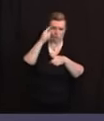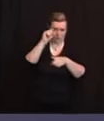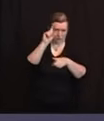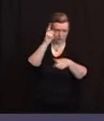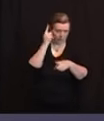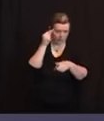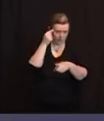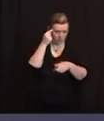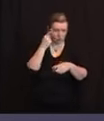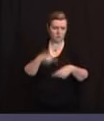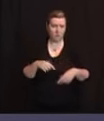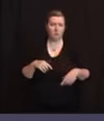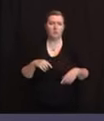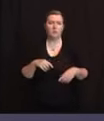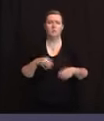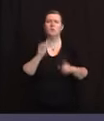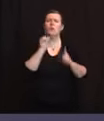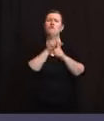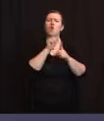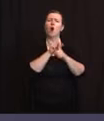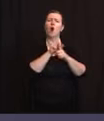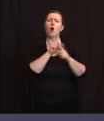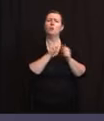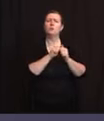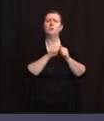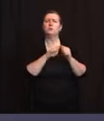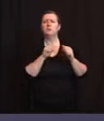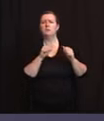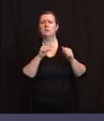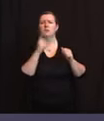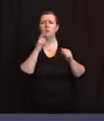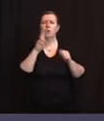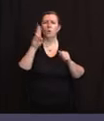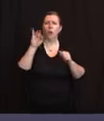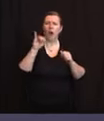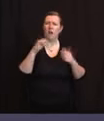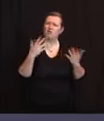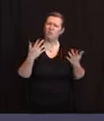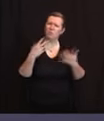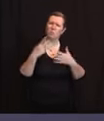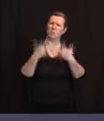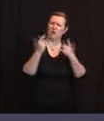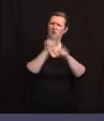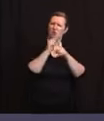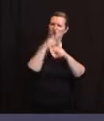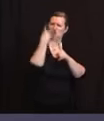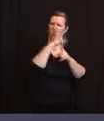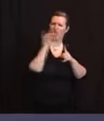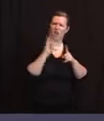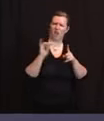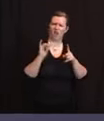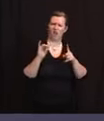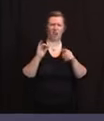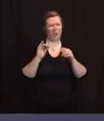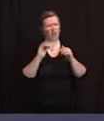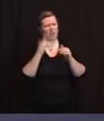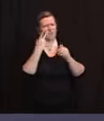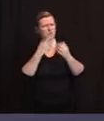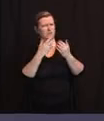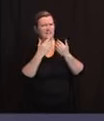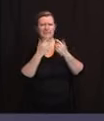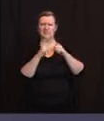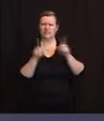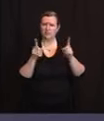fraud among unemployment filers. What type of fraud are you seeing? And how are you differentiating this between someone making a mistake